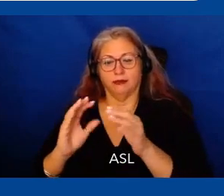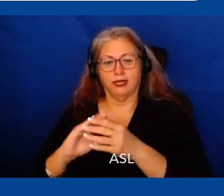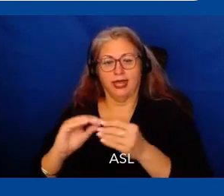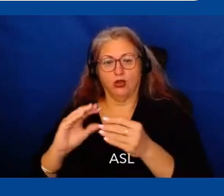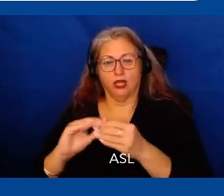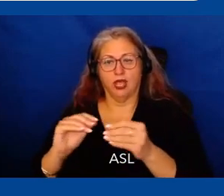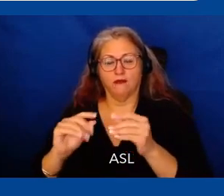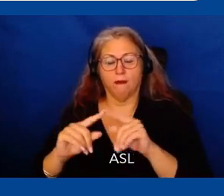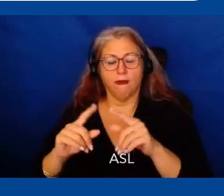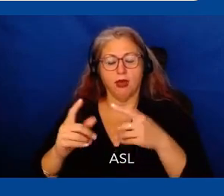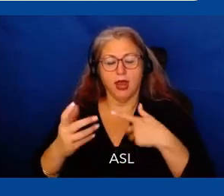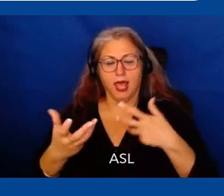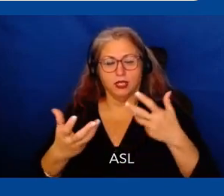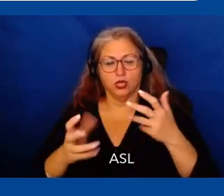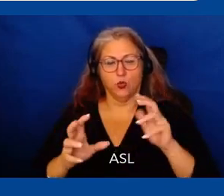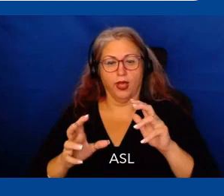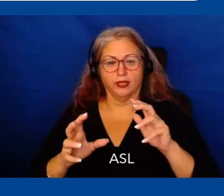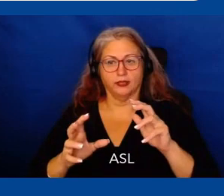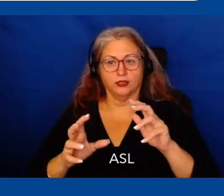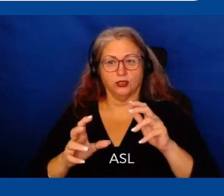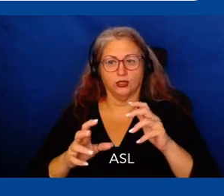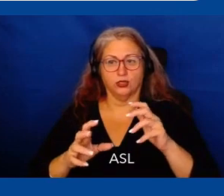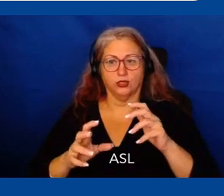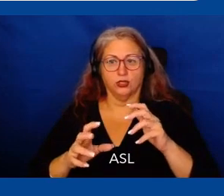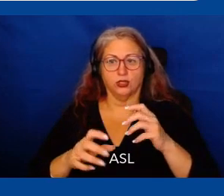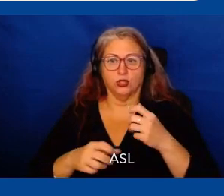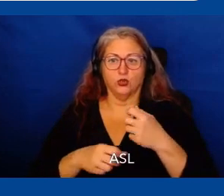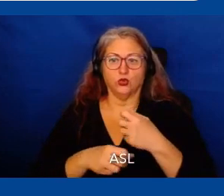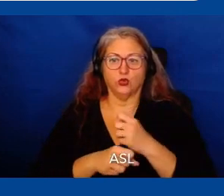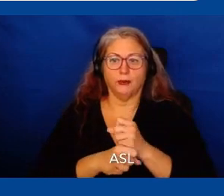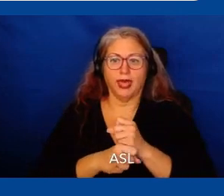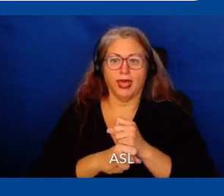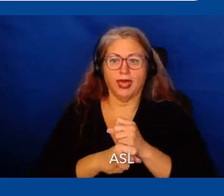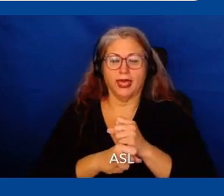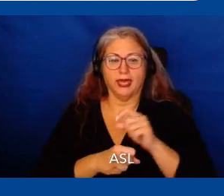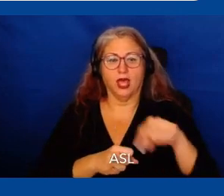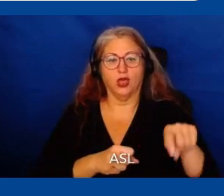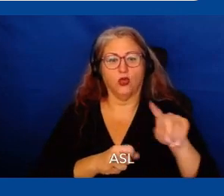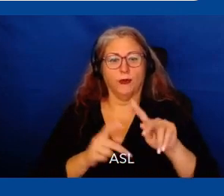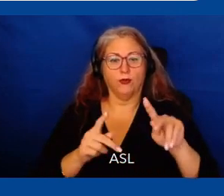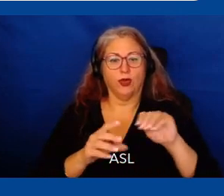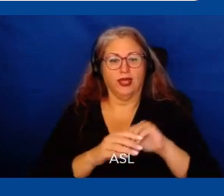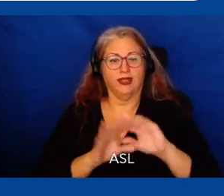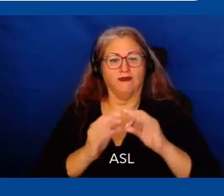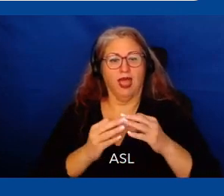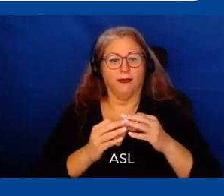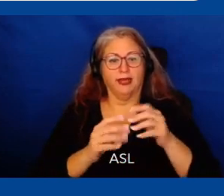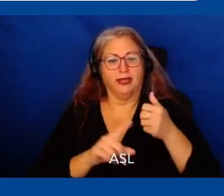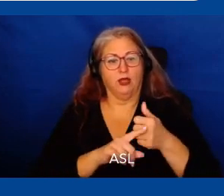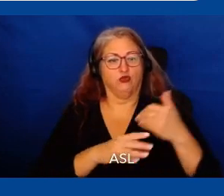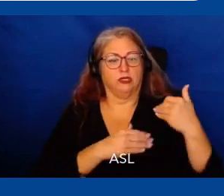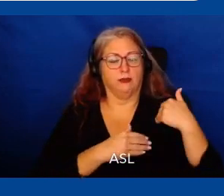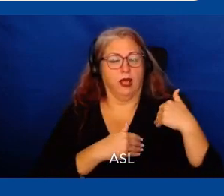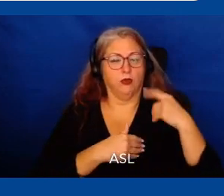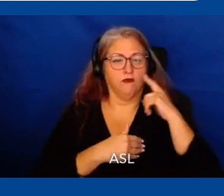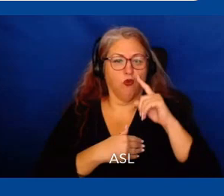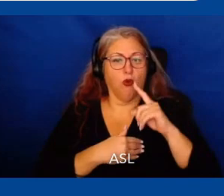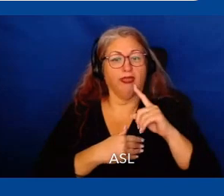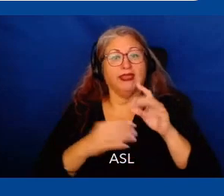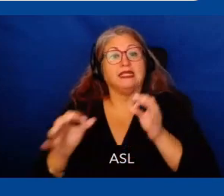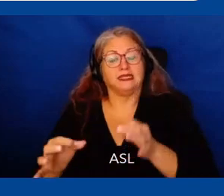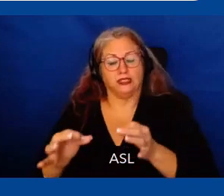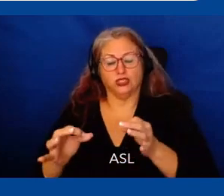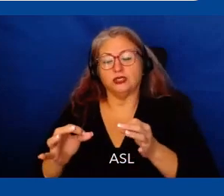without making the individuals of my family responsible for that decision.